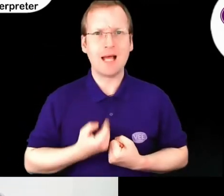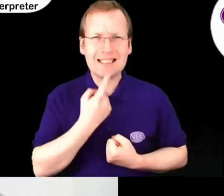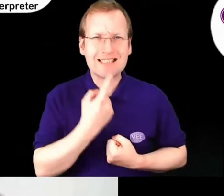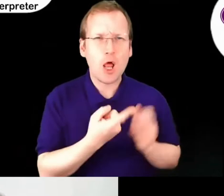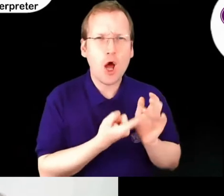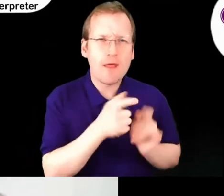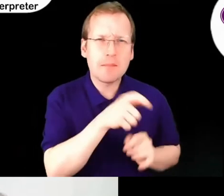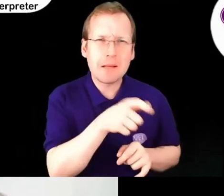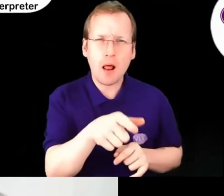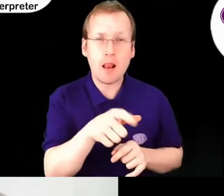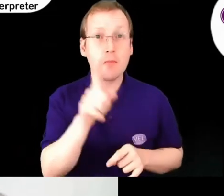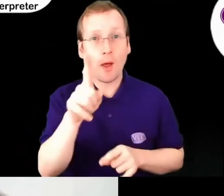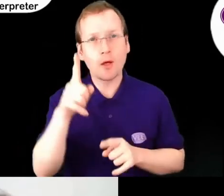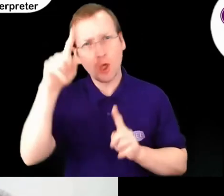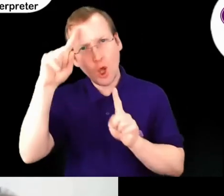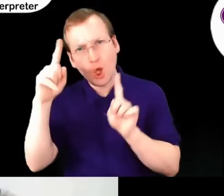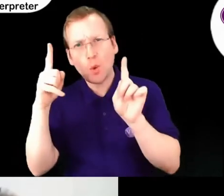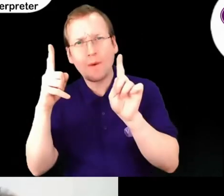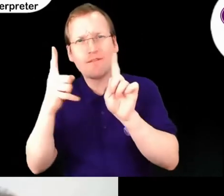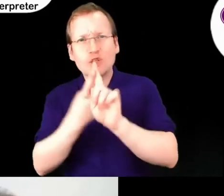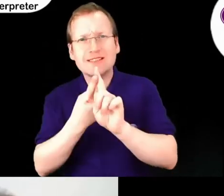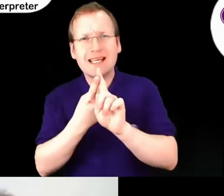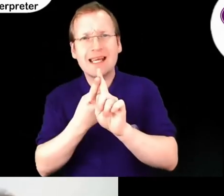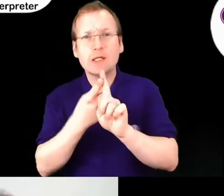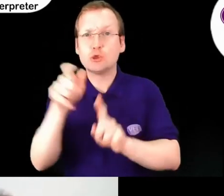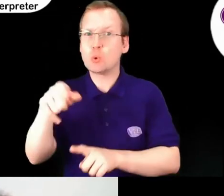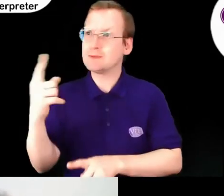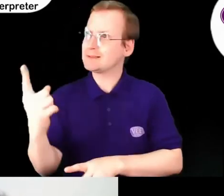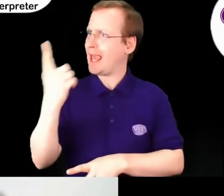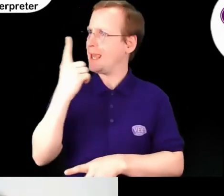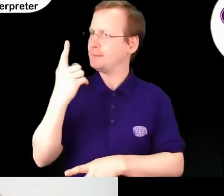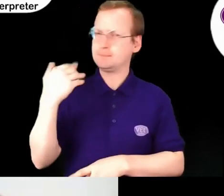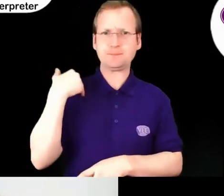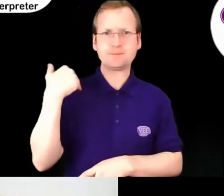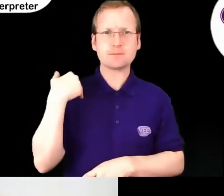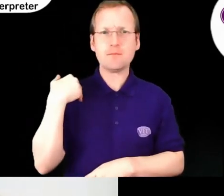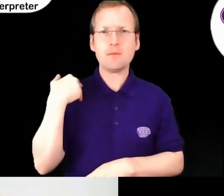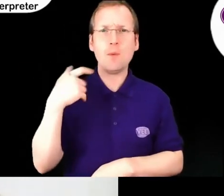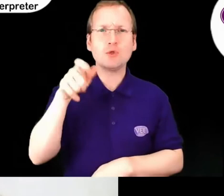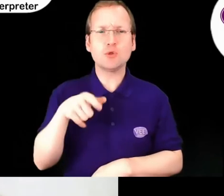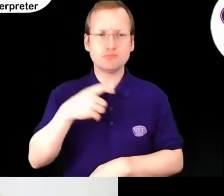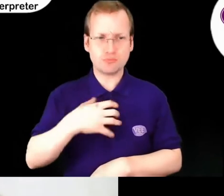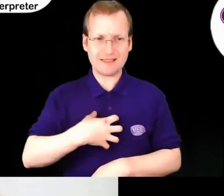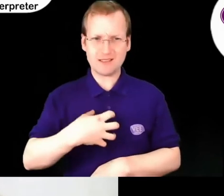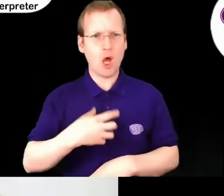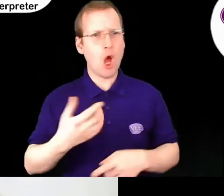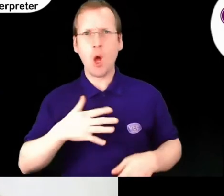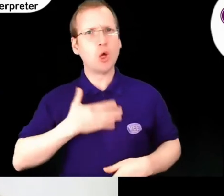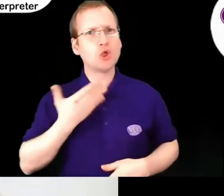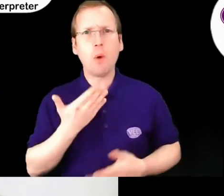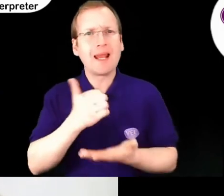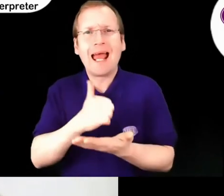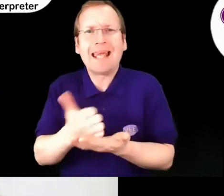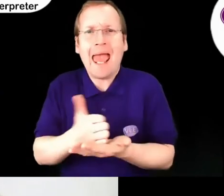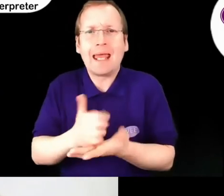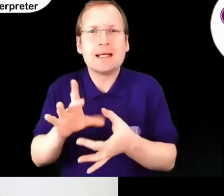university, when some students came to see me when I was student's president and said, we don't have a gay society in this